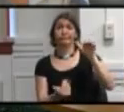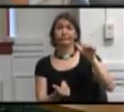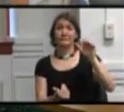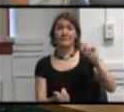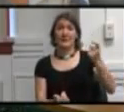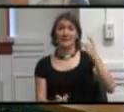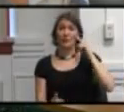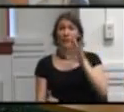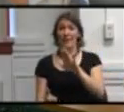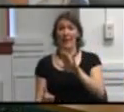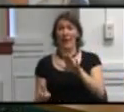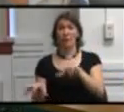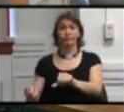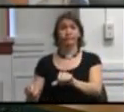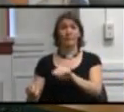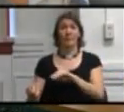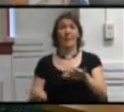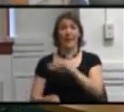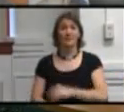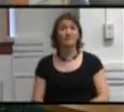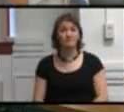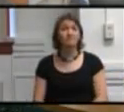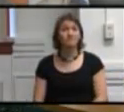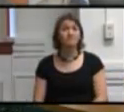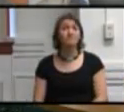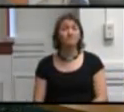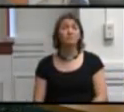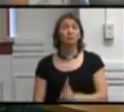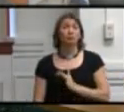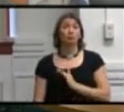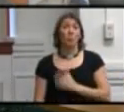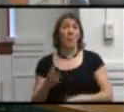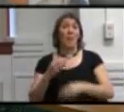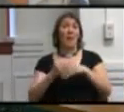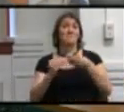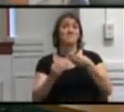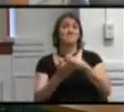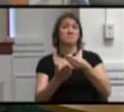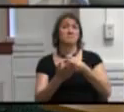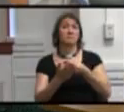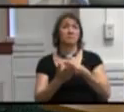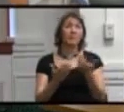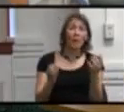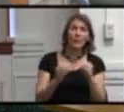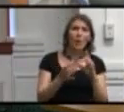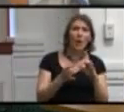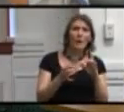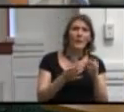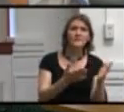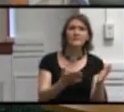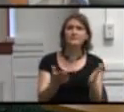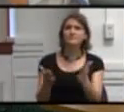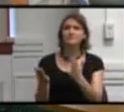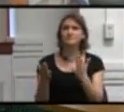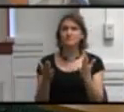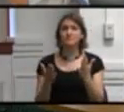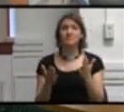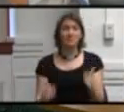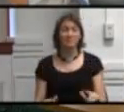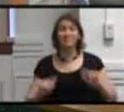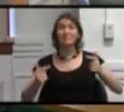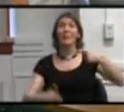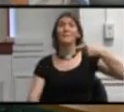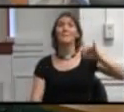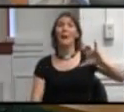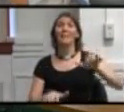that hit on the grant list to the positive. Anybody else on Select Board comments, committee reports? Public